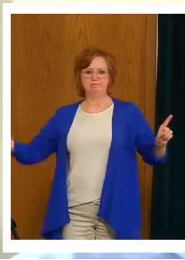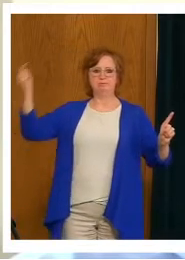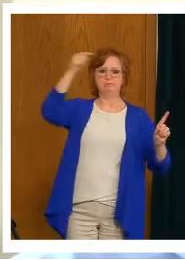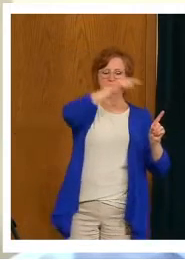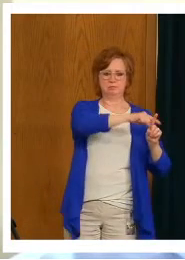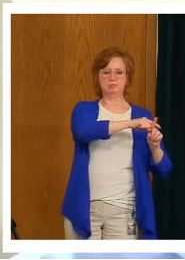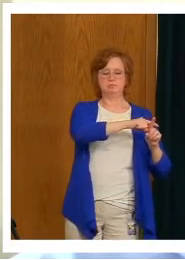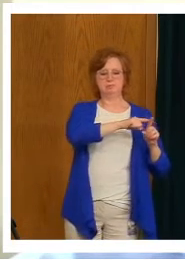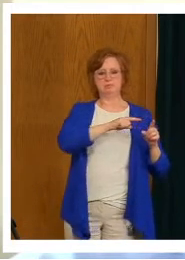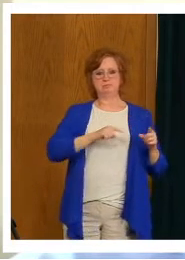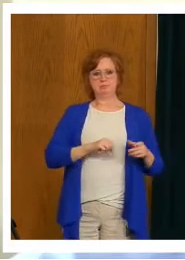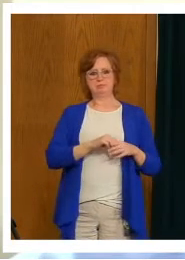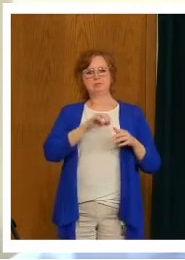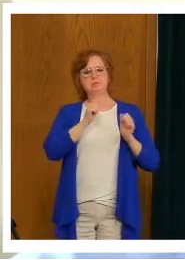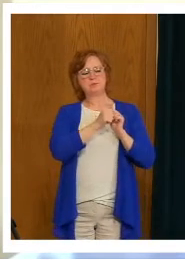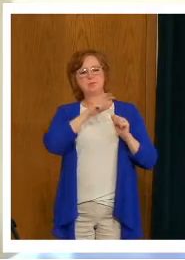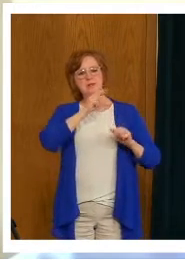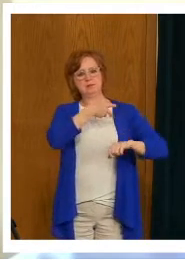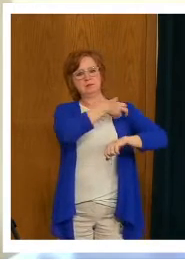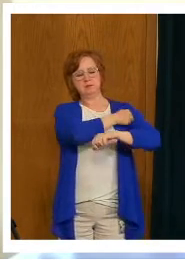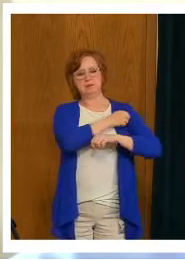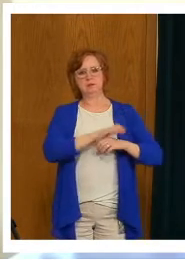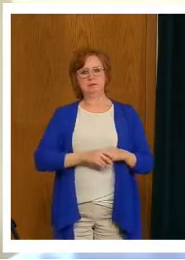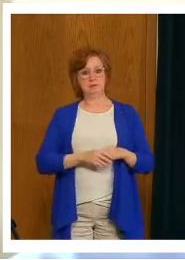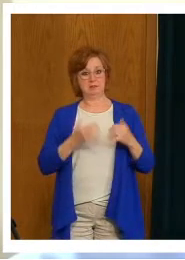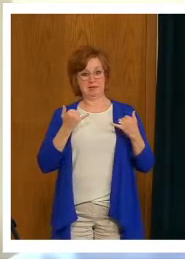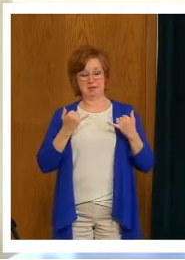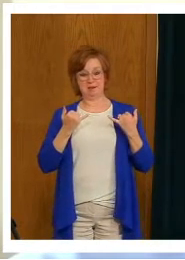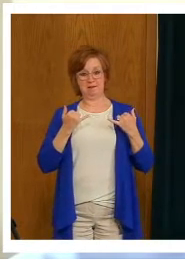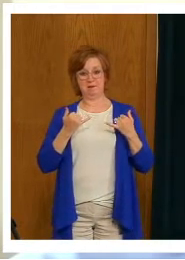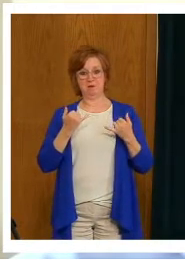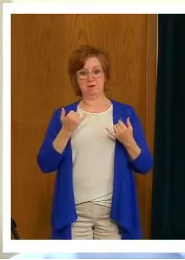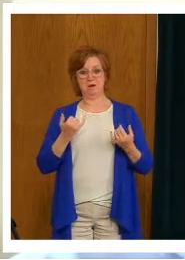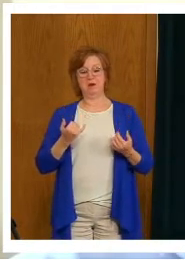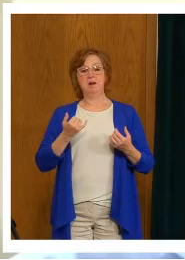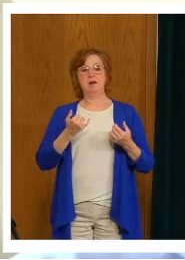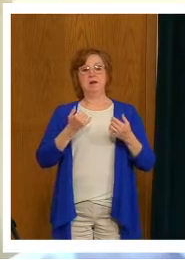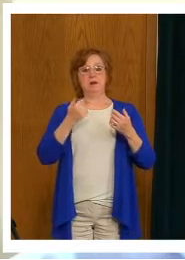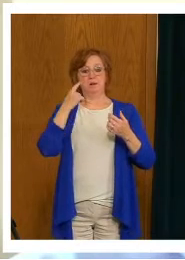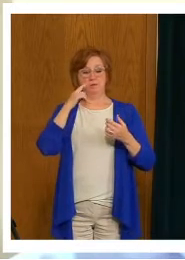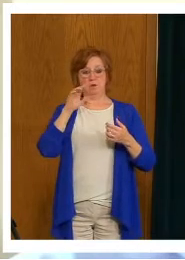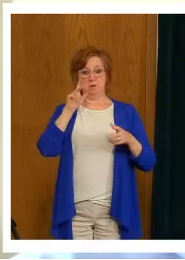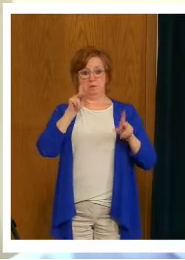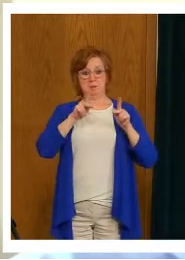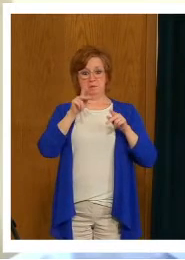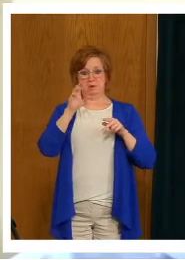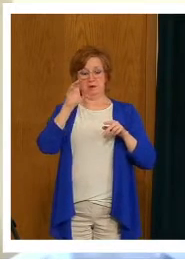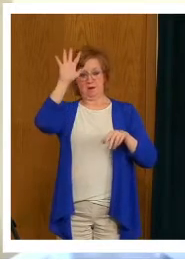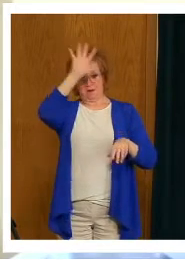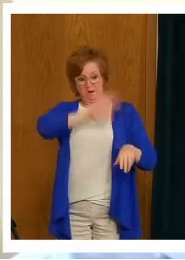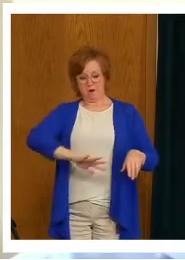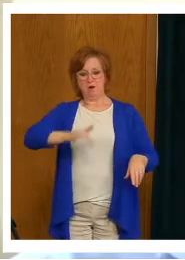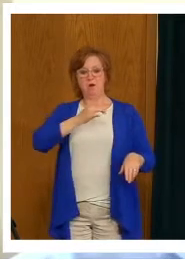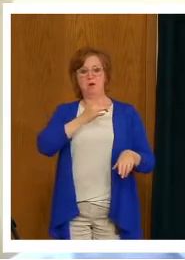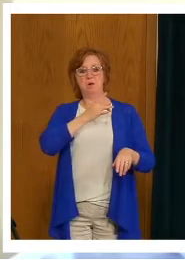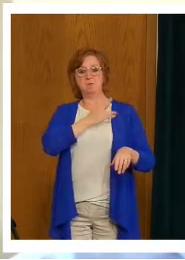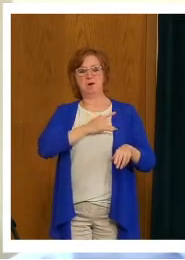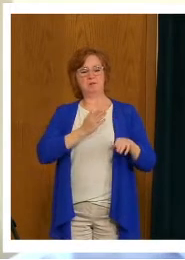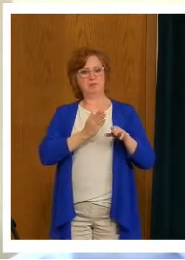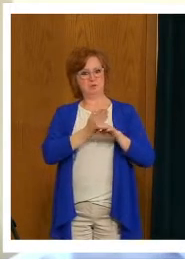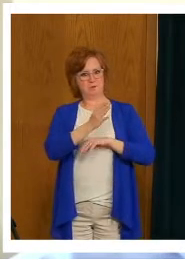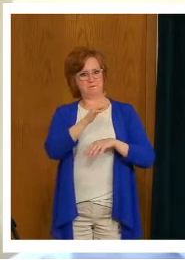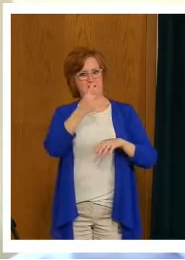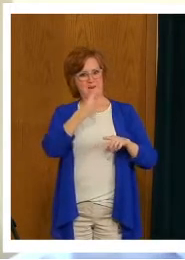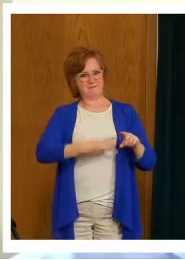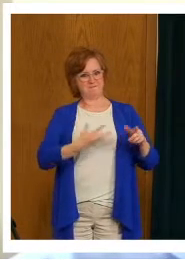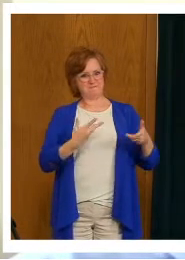dose. More than half of Saskatchewan's eligible population has received one dose. The vaccine is safe and effective.